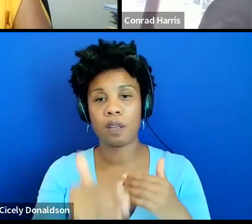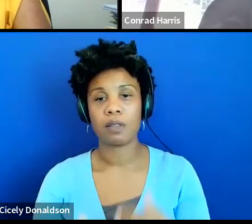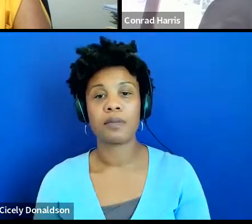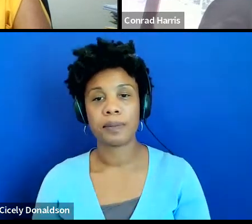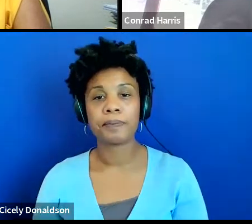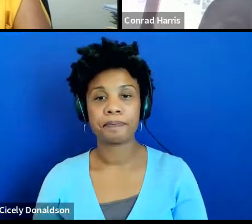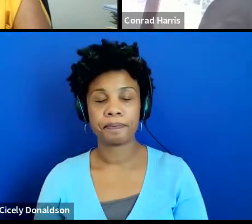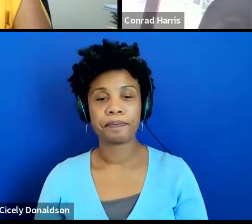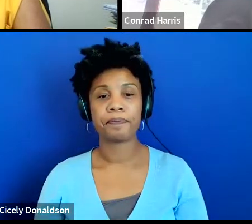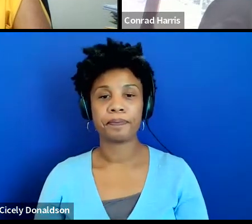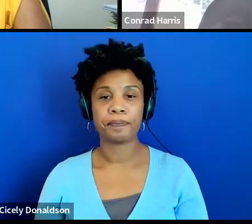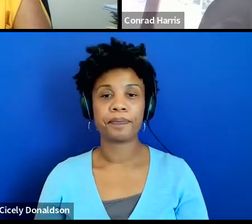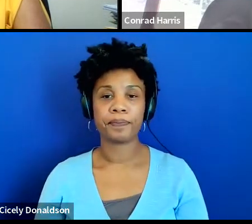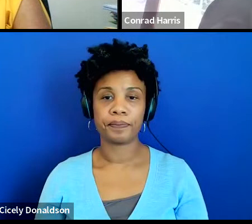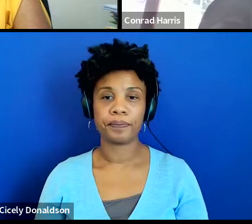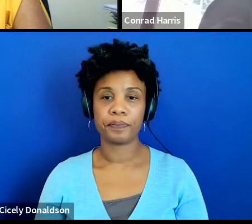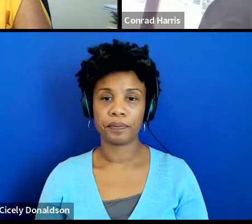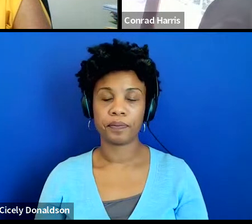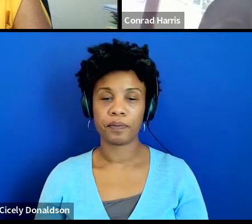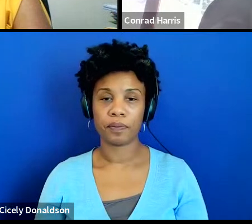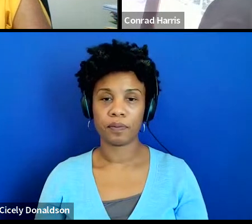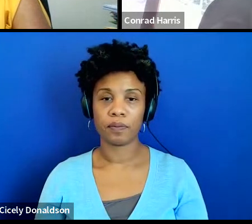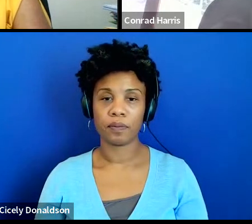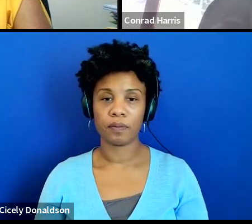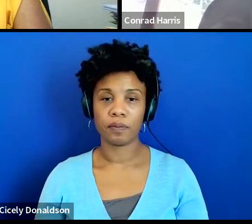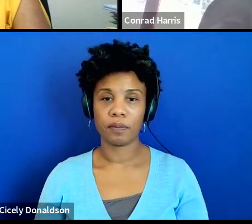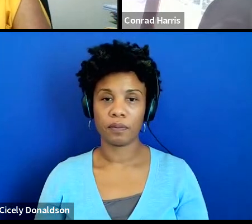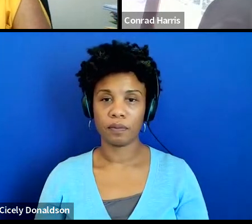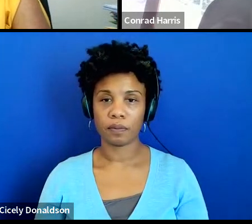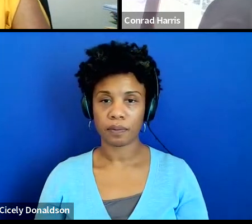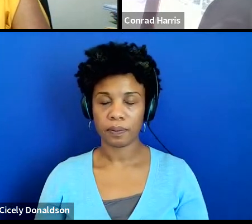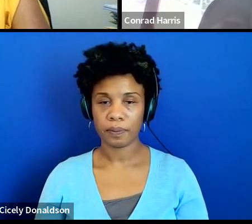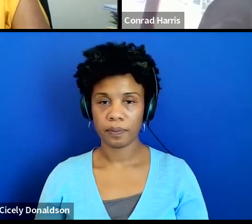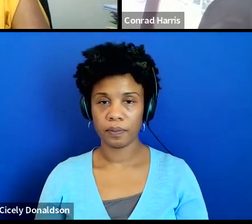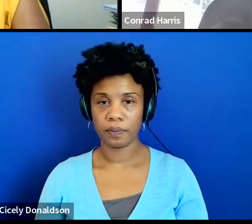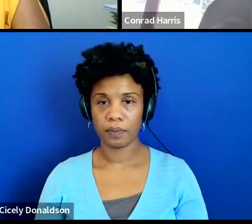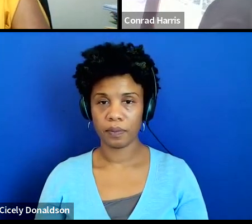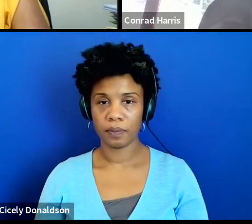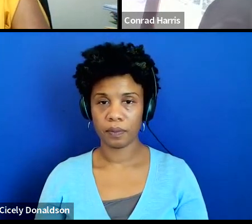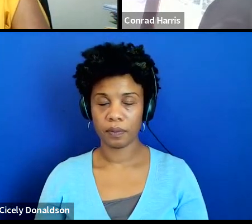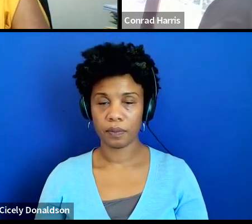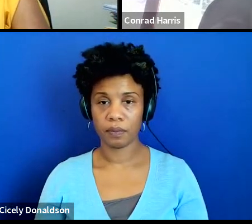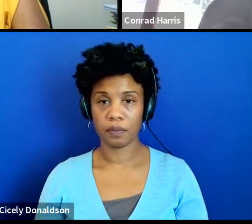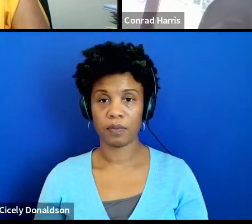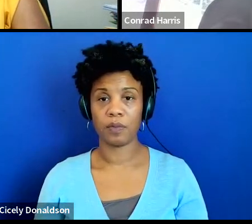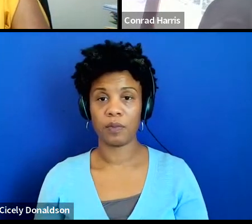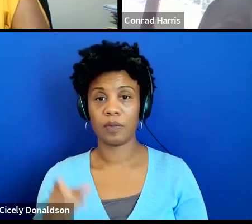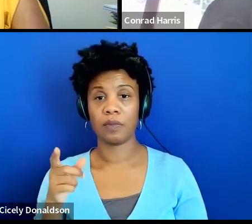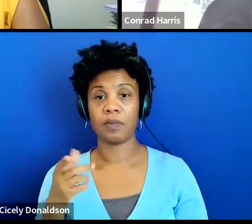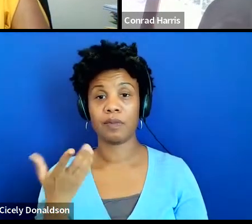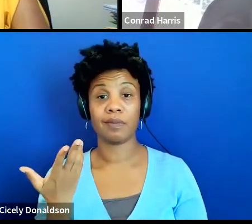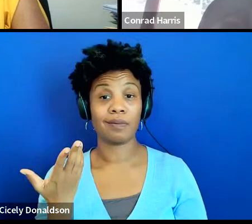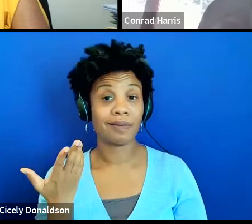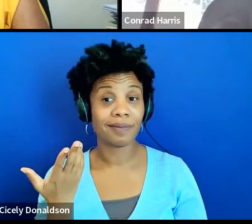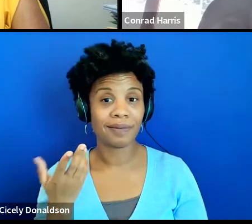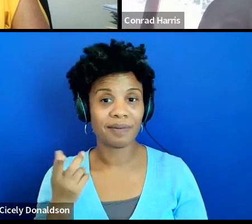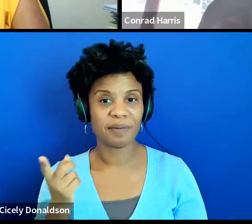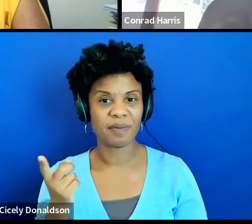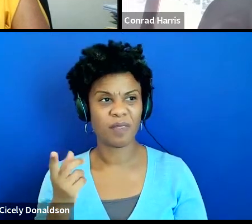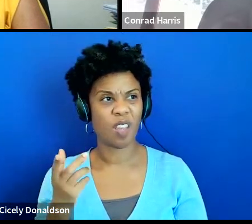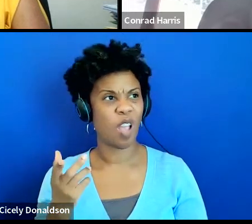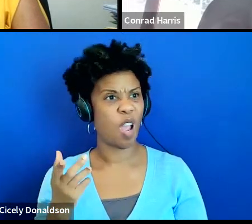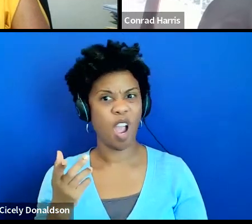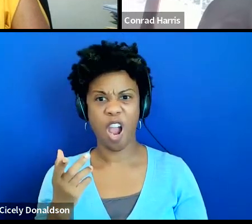would work in terms of what the legislation anticipates. So you can't just go and take